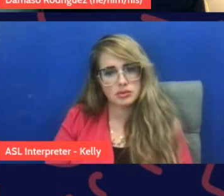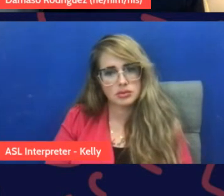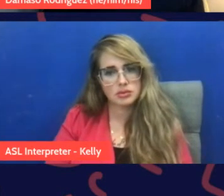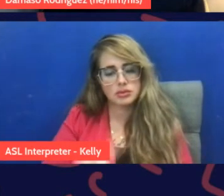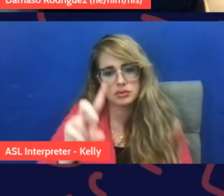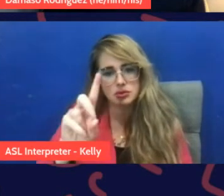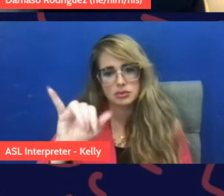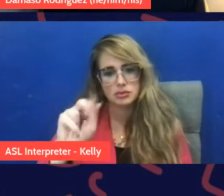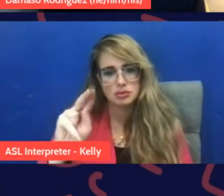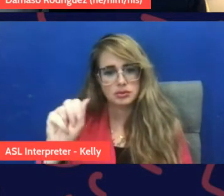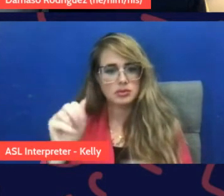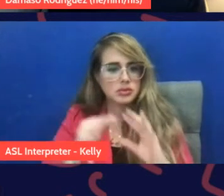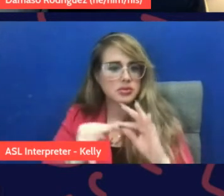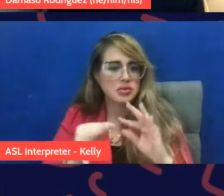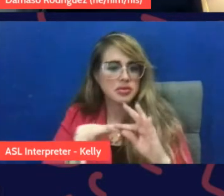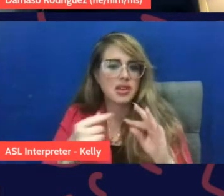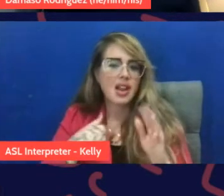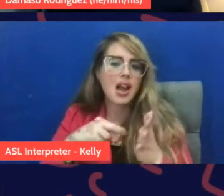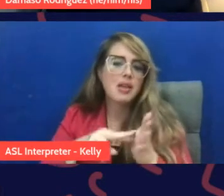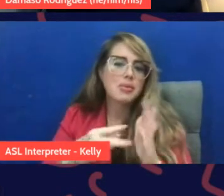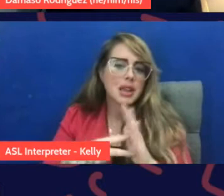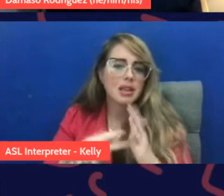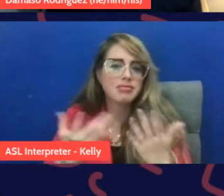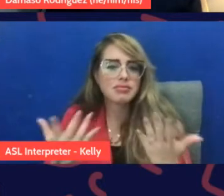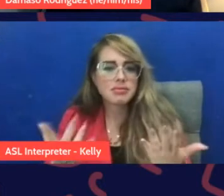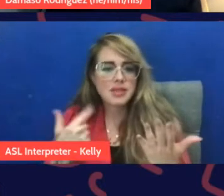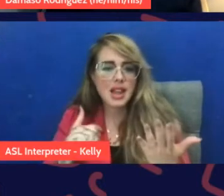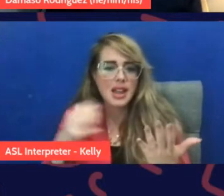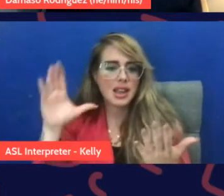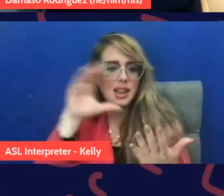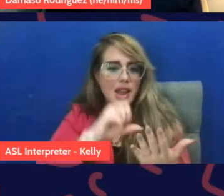Well, I mean, I suppose what's missing is,